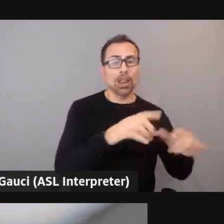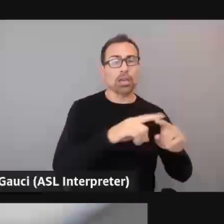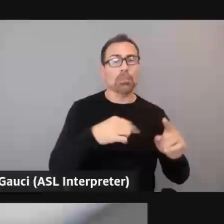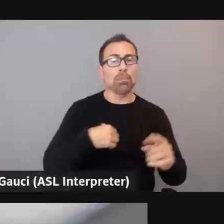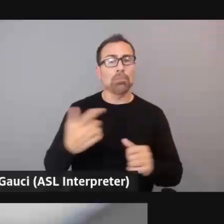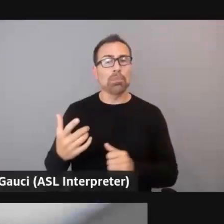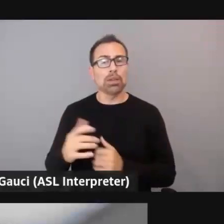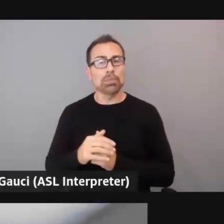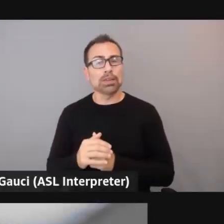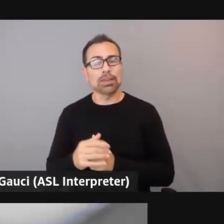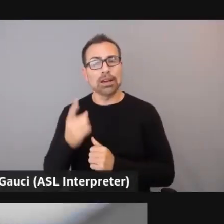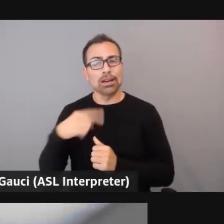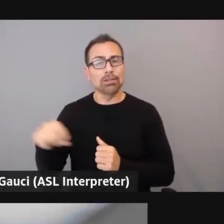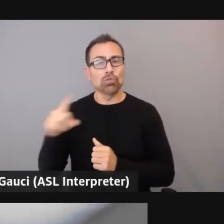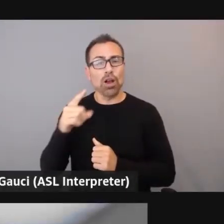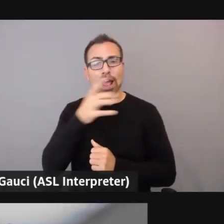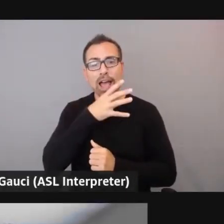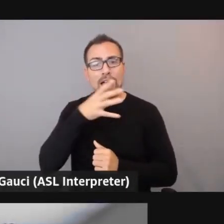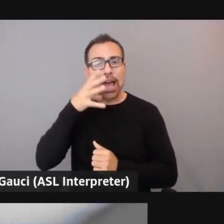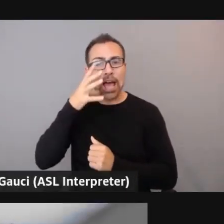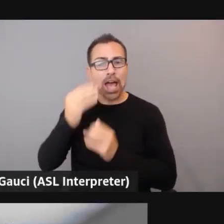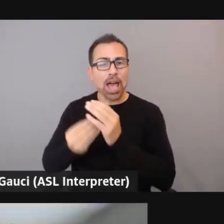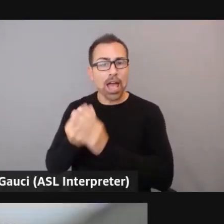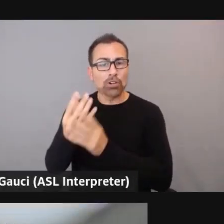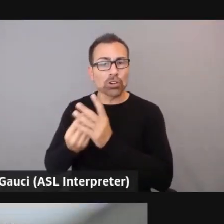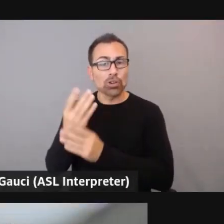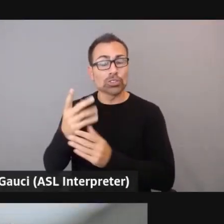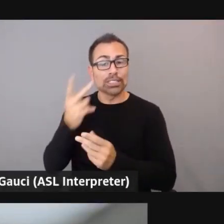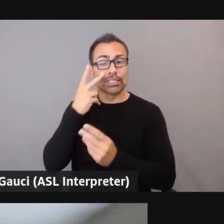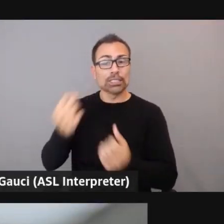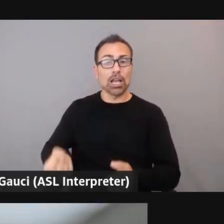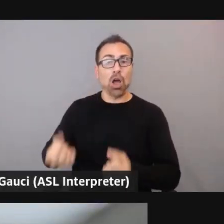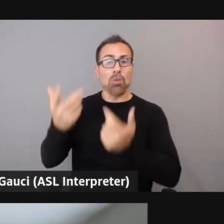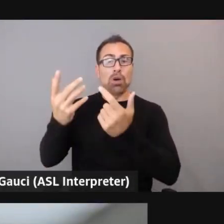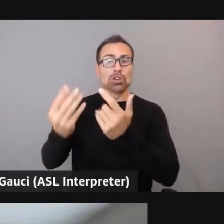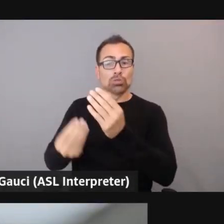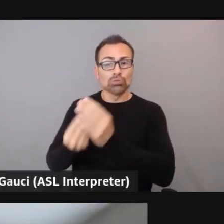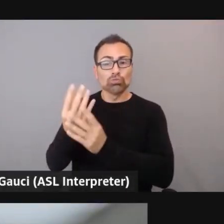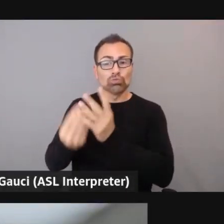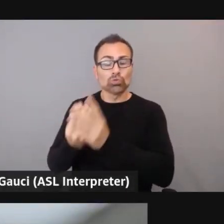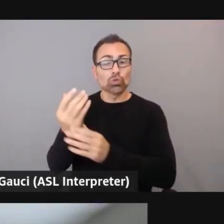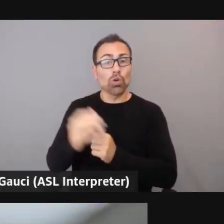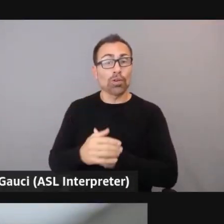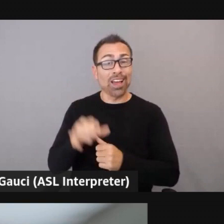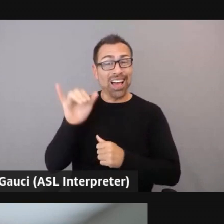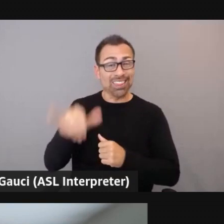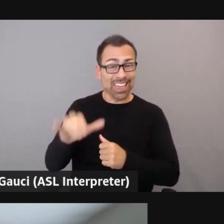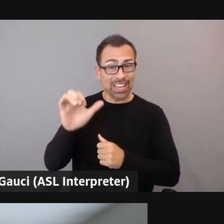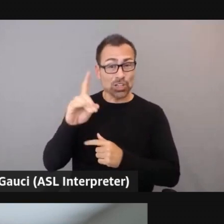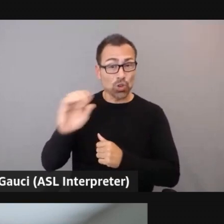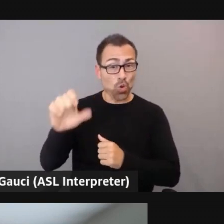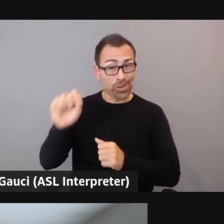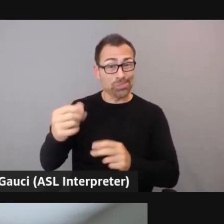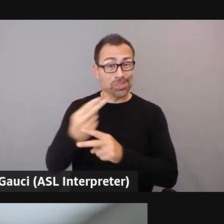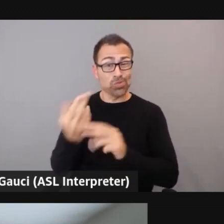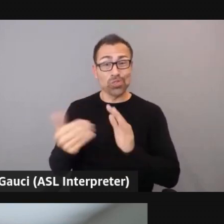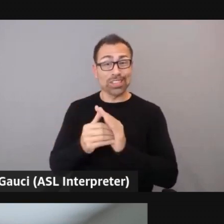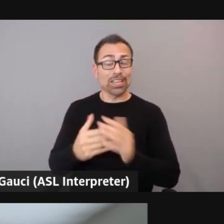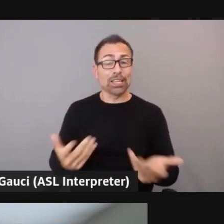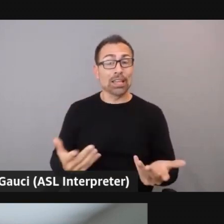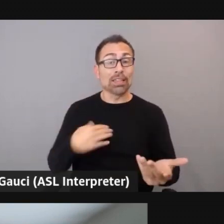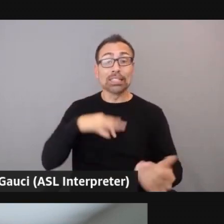I showed you, a lot of that code can be reused. And this is the benefit of the cloud, right? I'm not again starting from scratch. I could